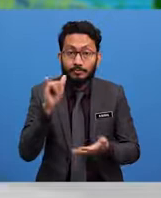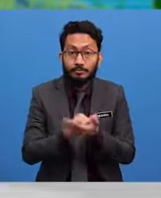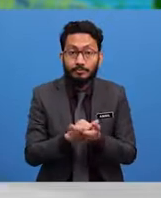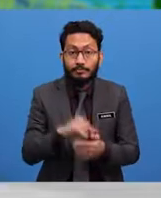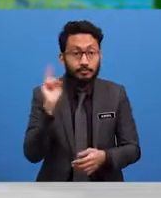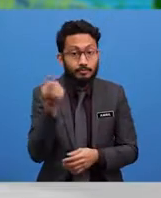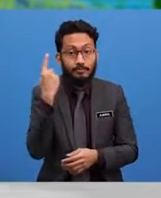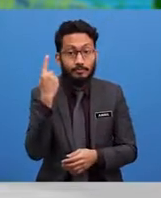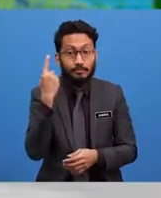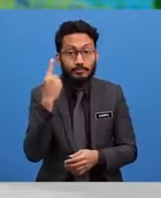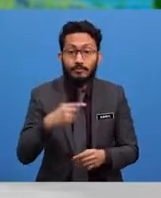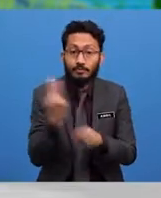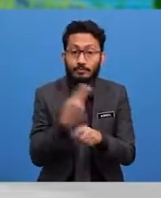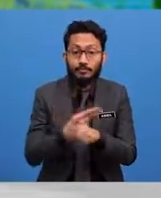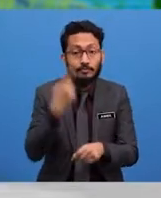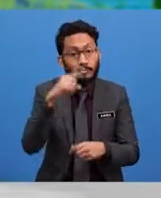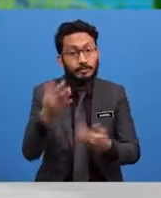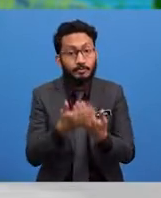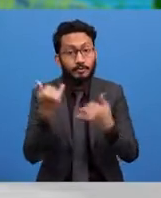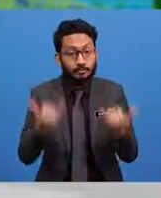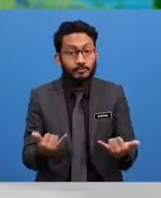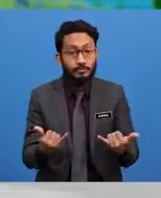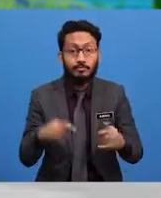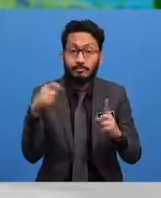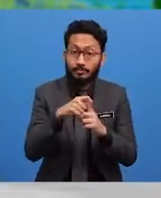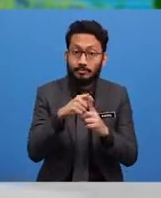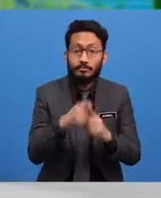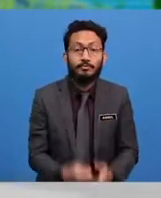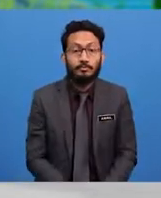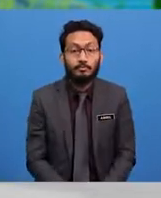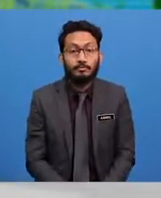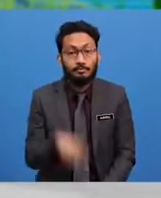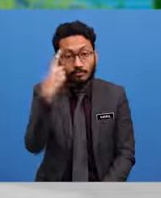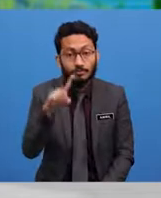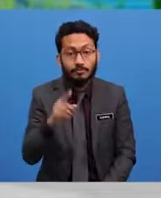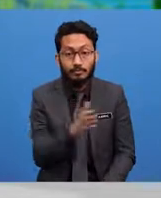only applicable for simple present tense. For simple